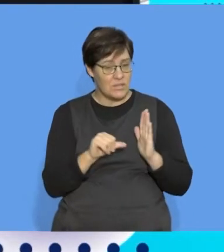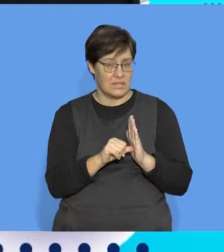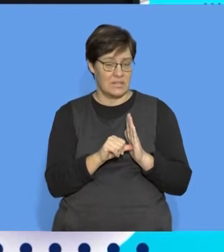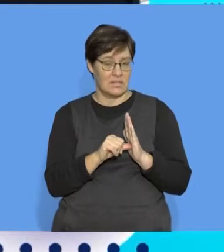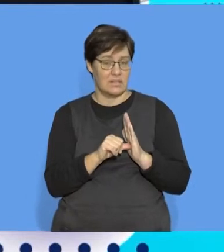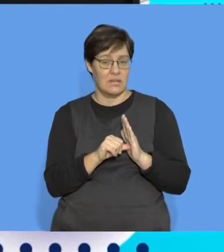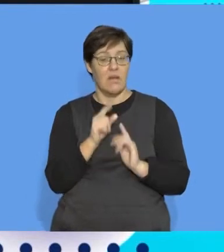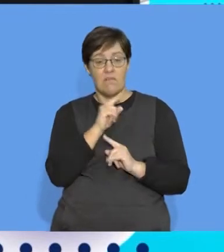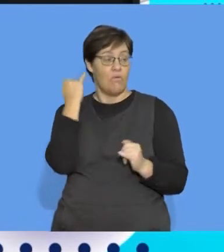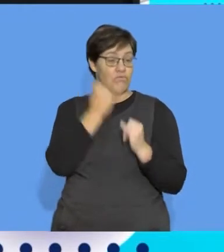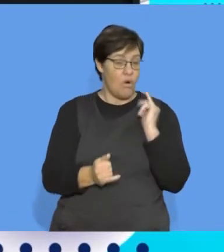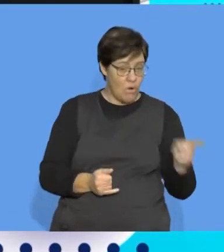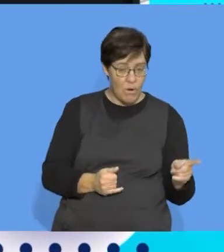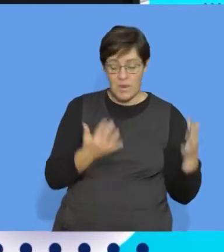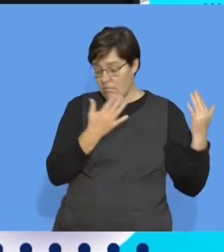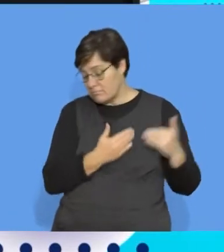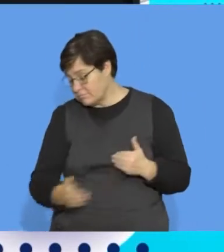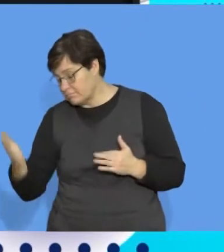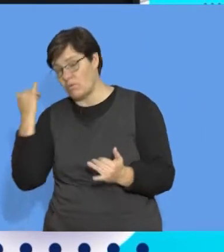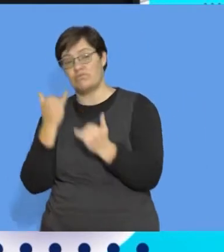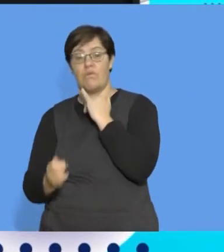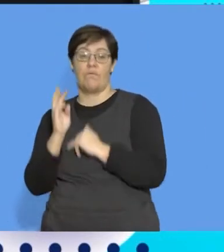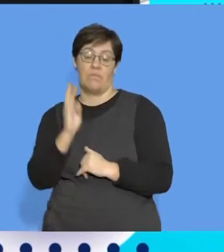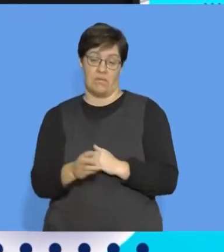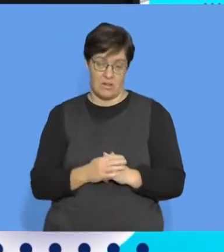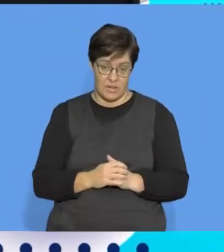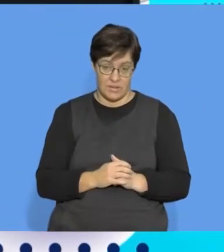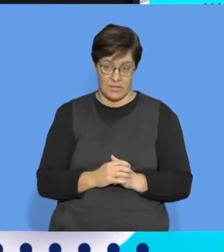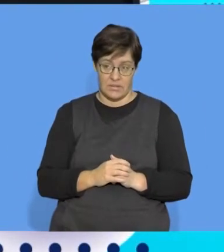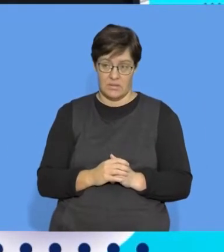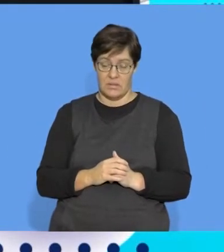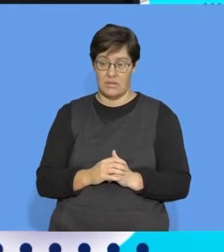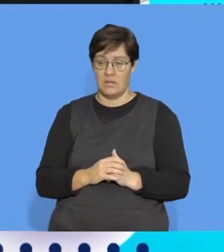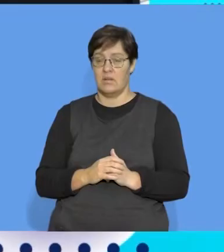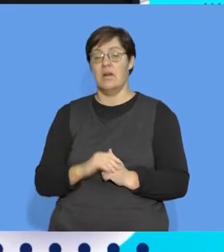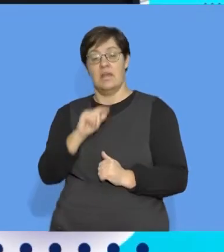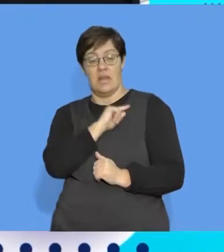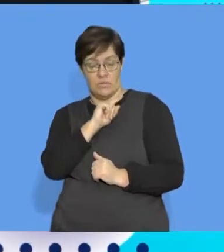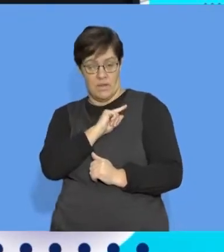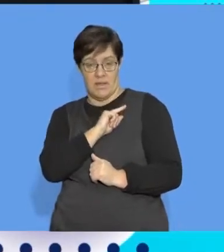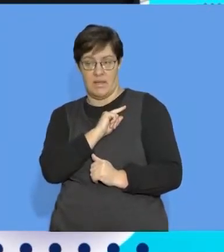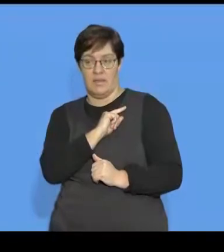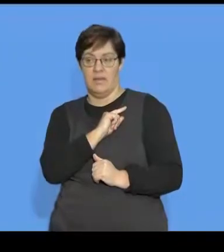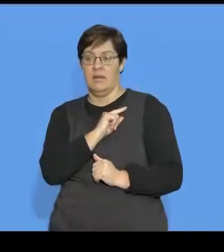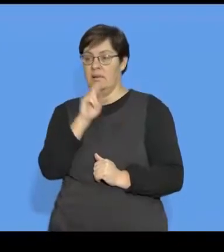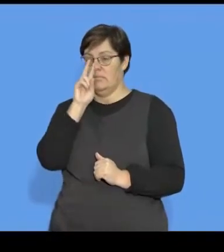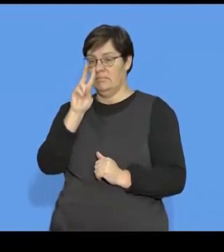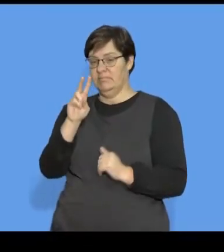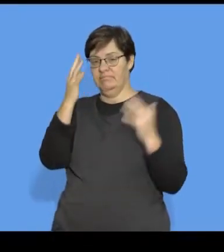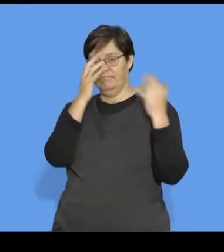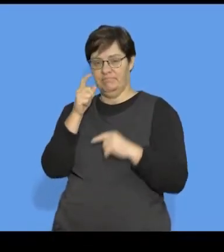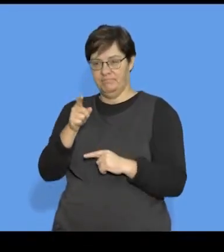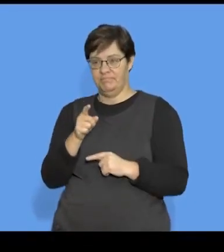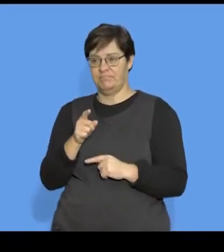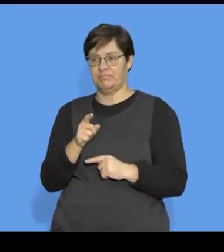important, because if you get that part wrong, your calculation is going to be wrong. Okay? So this means, therefore, that if you look at